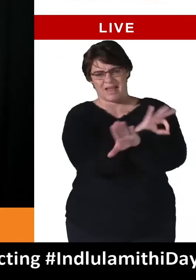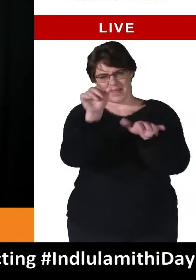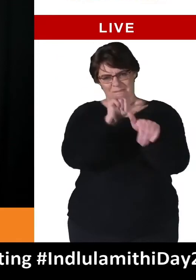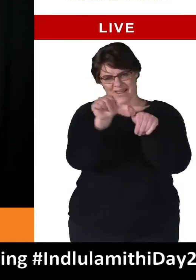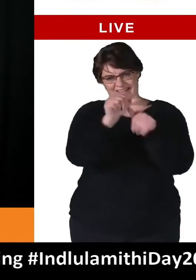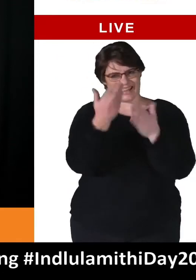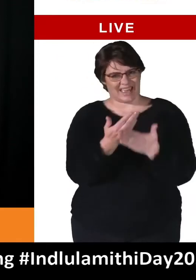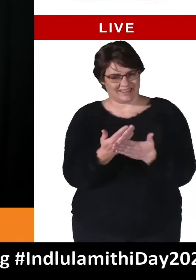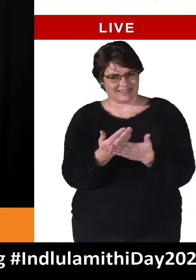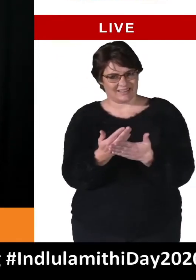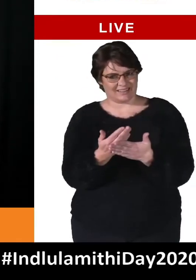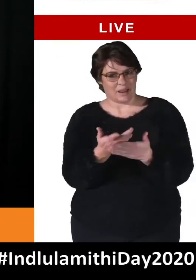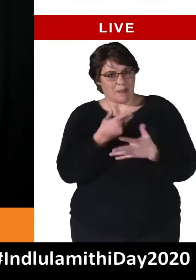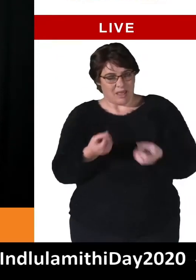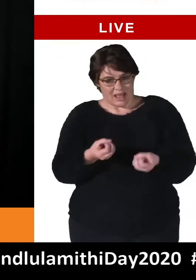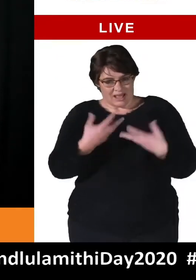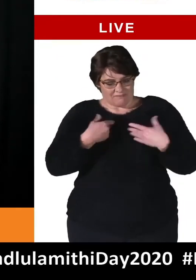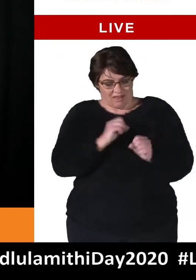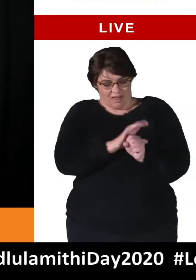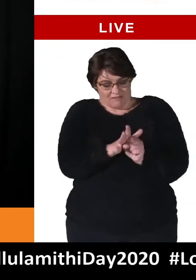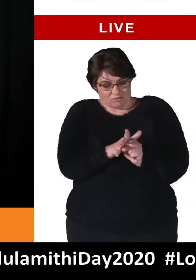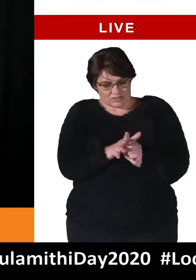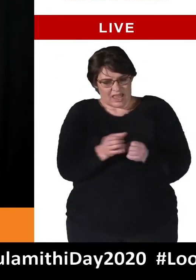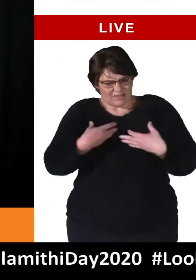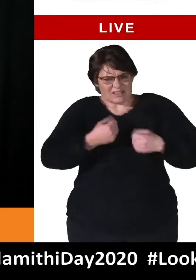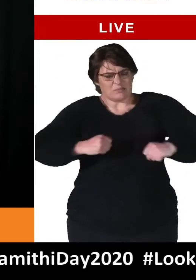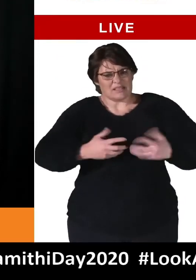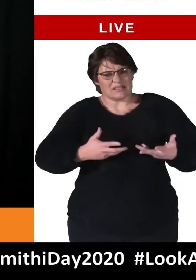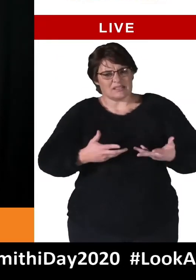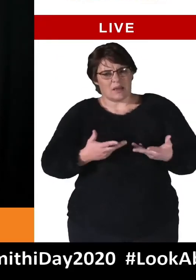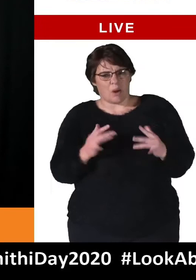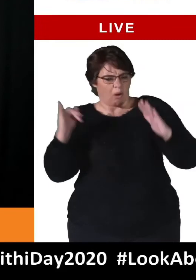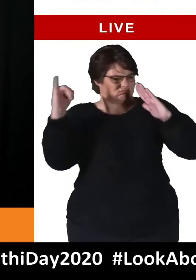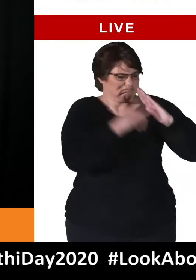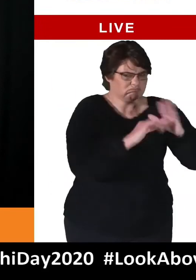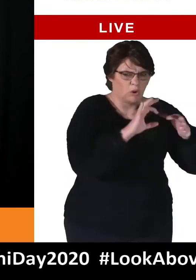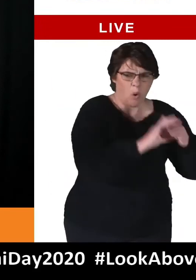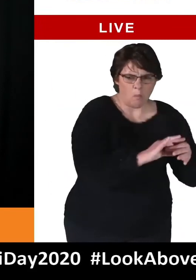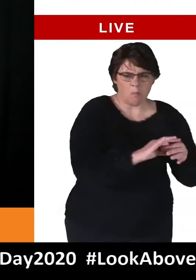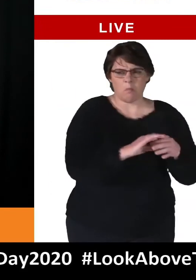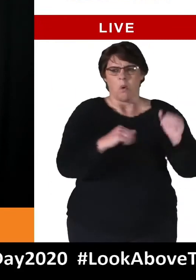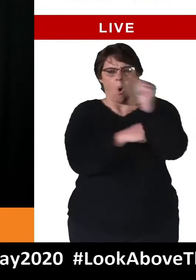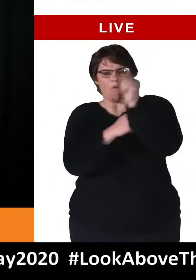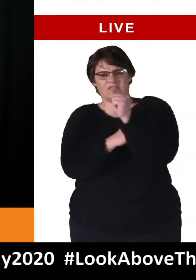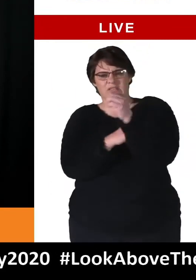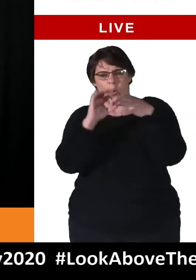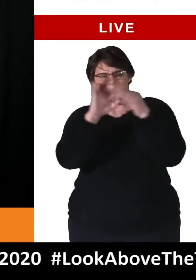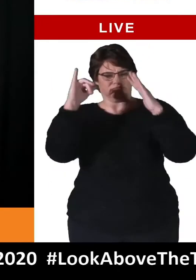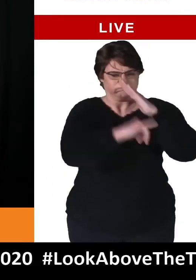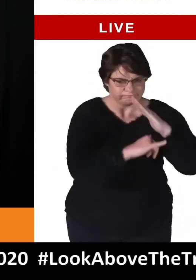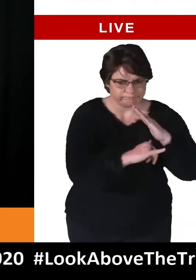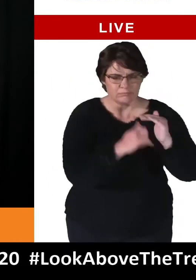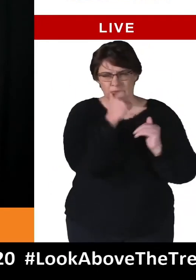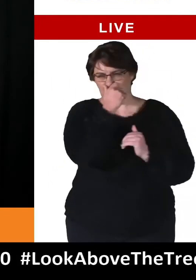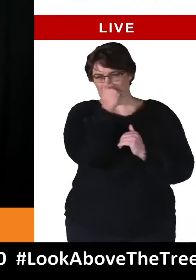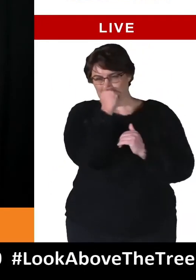and perhaps the space that we are being given by the virus, confining us to our homes and our offices at home, is just